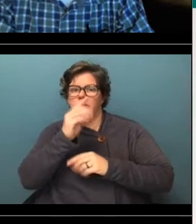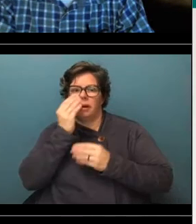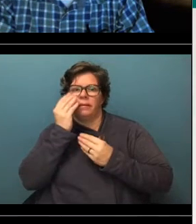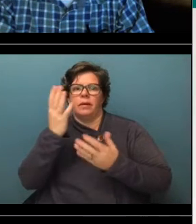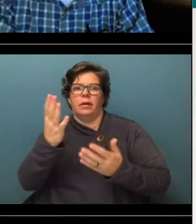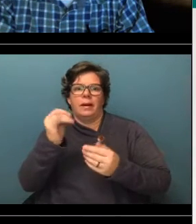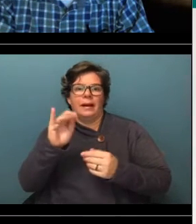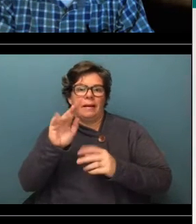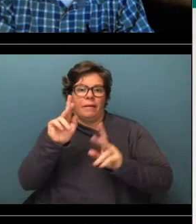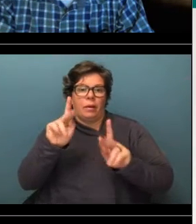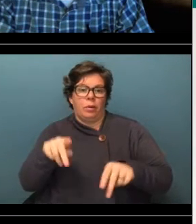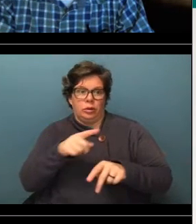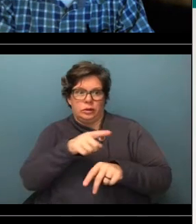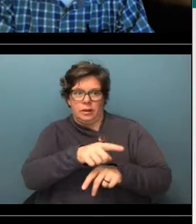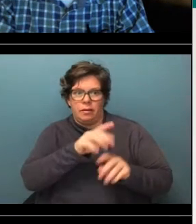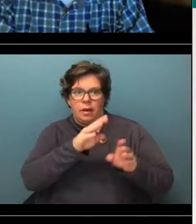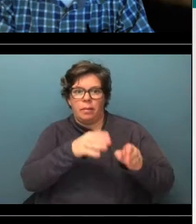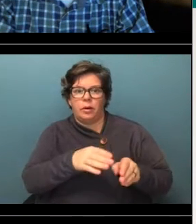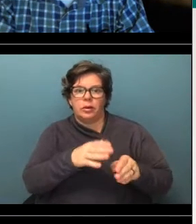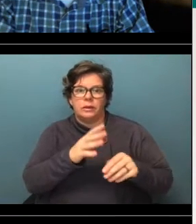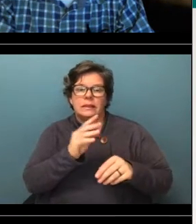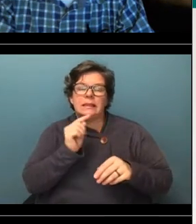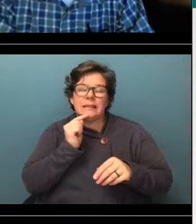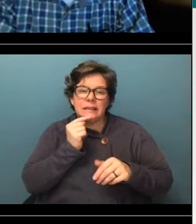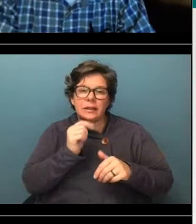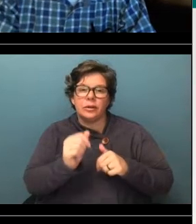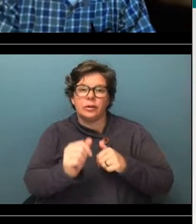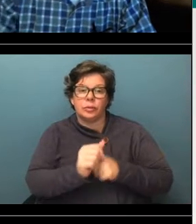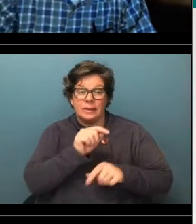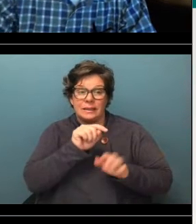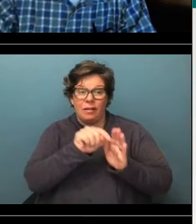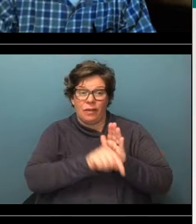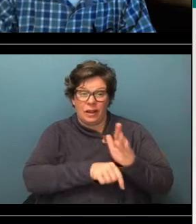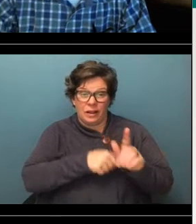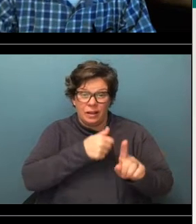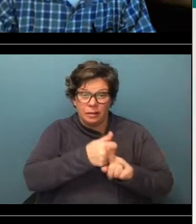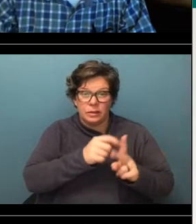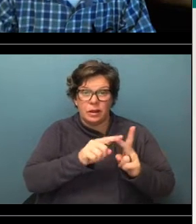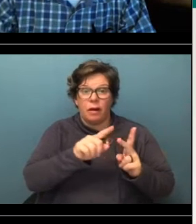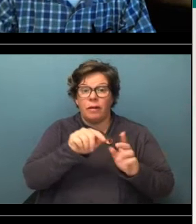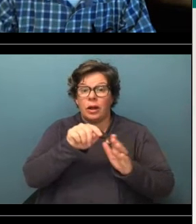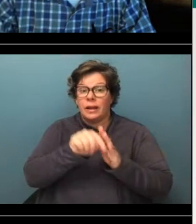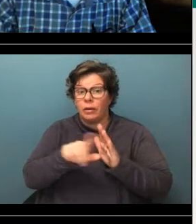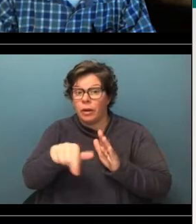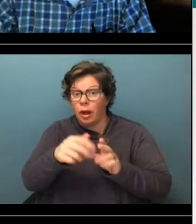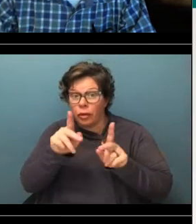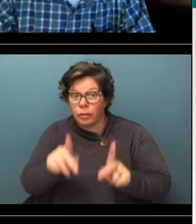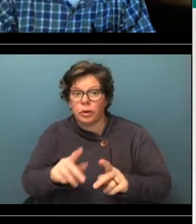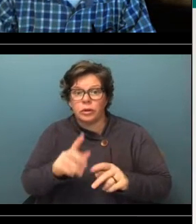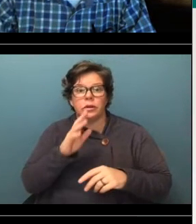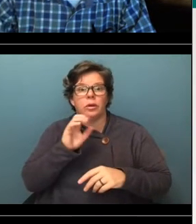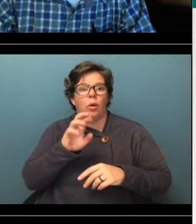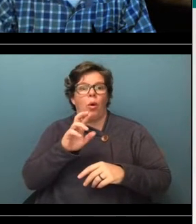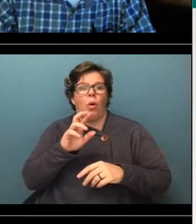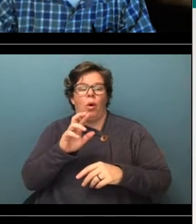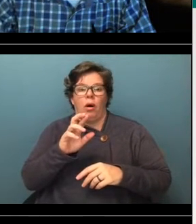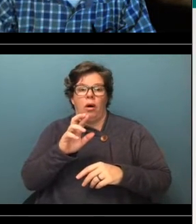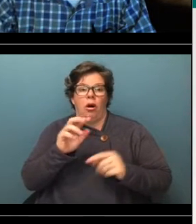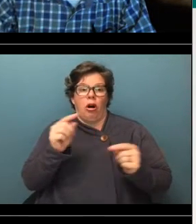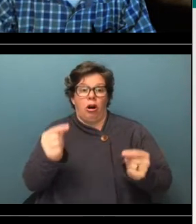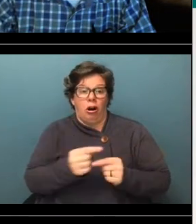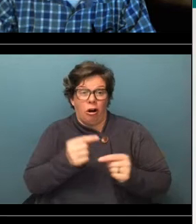if someone is believed to be at imminent risk of killing themselves, others, or gravely disabled based on their mental illness, and